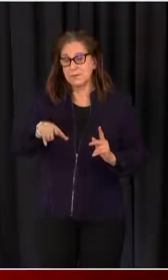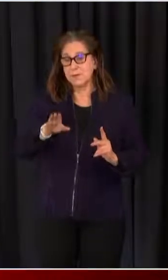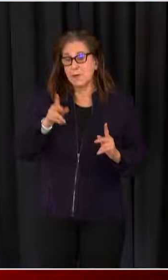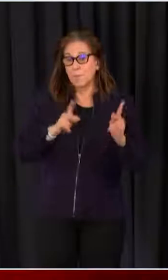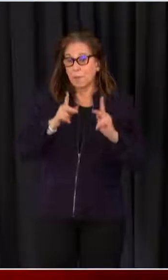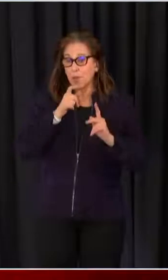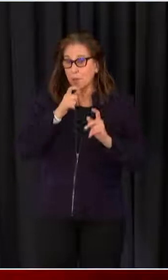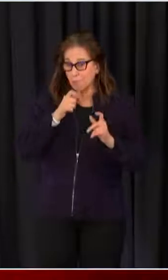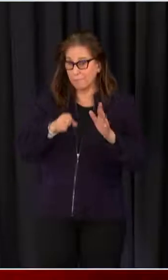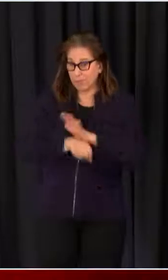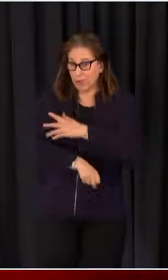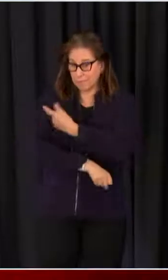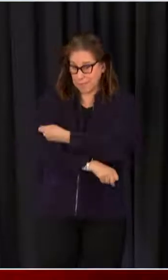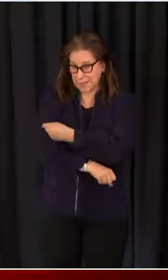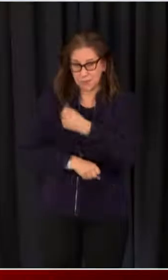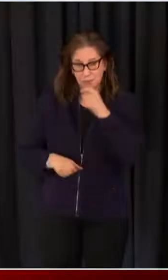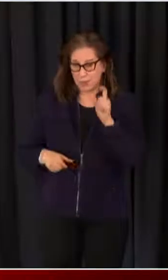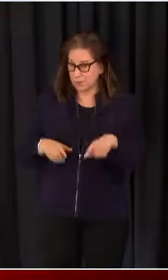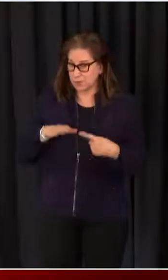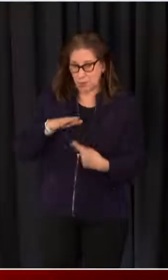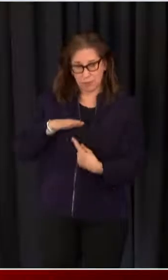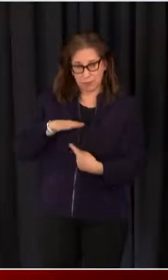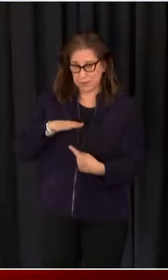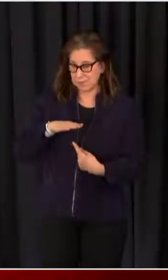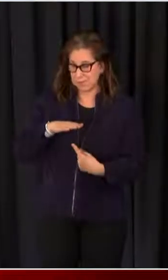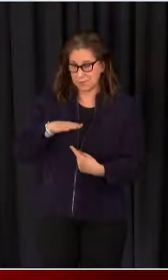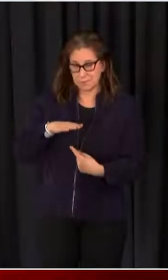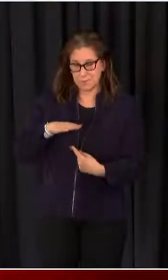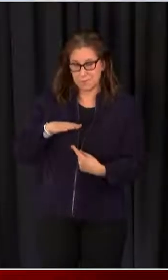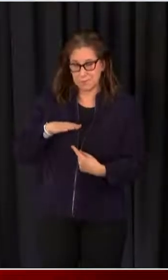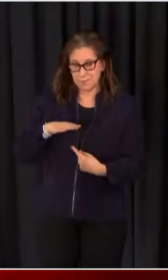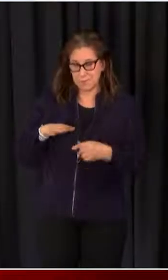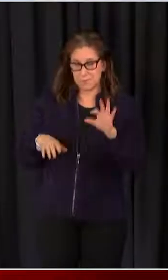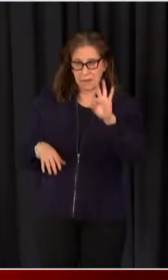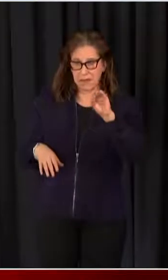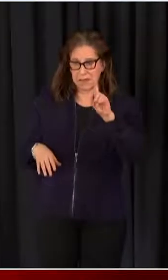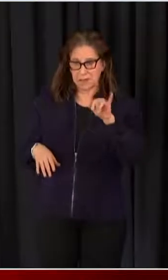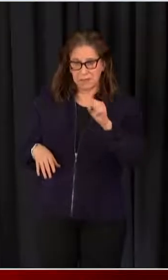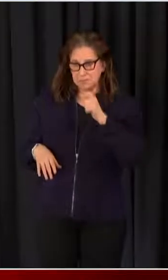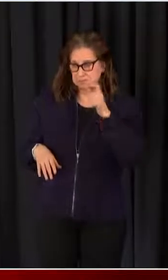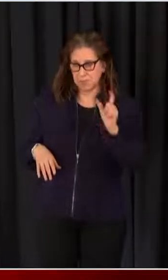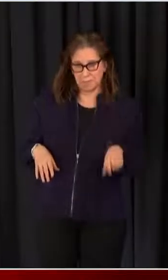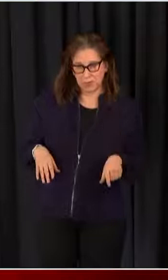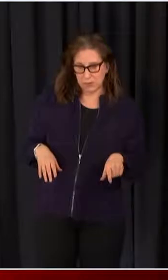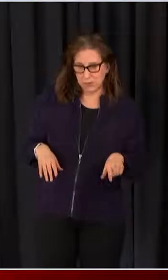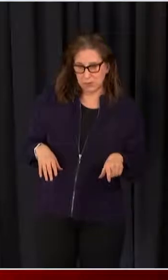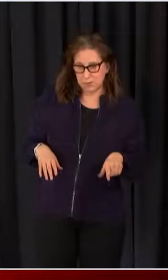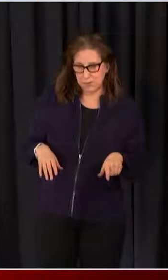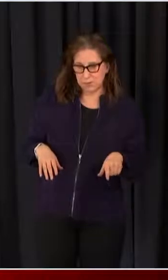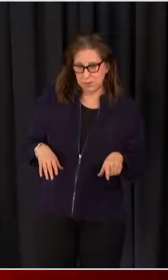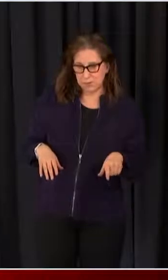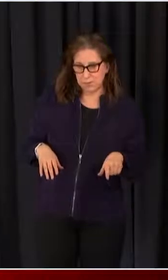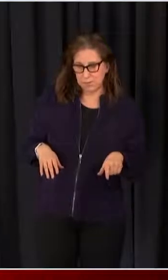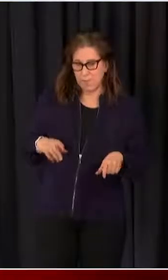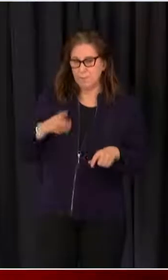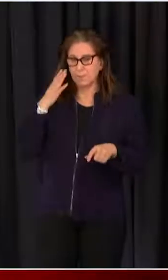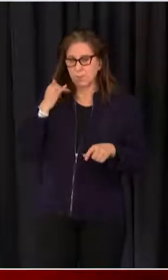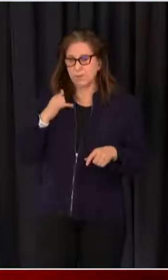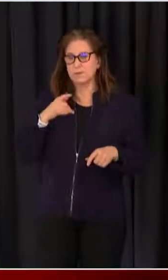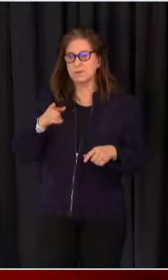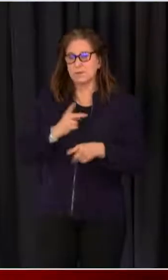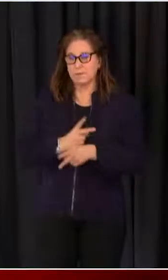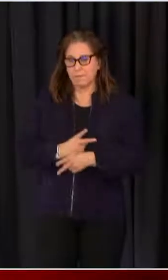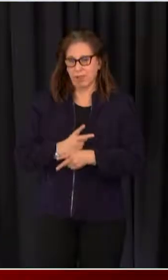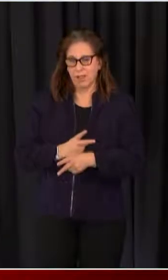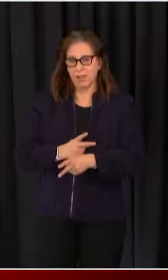days after they are fully vaccinated, it was important to us to ensure that we were not only providing this guidance